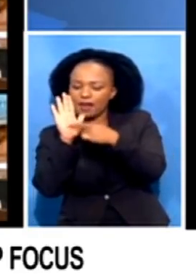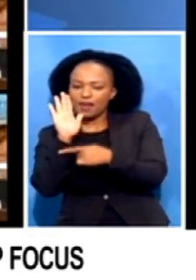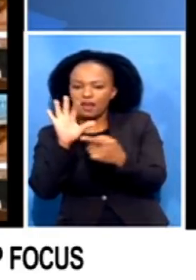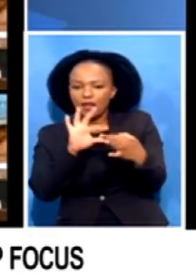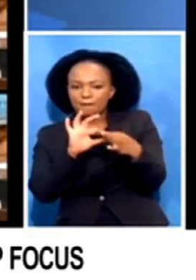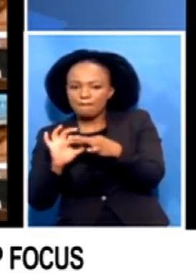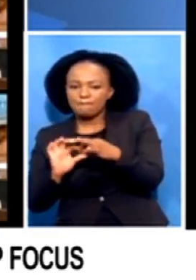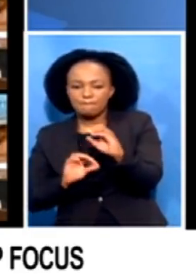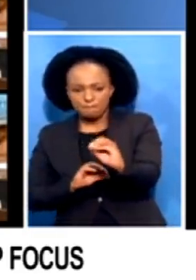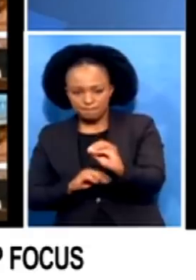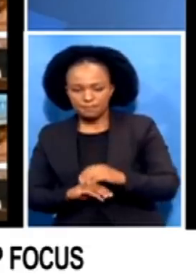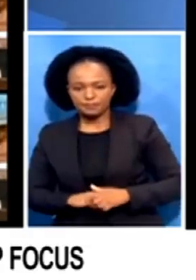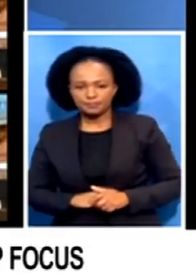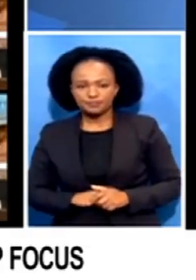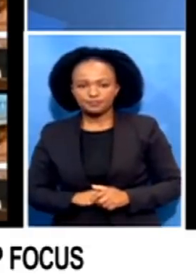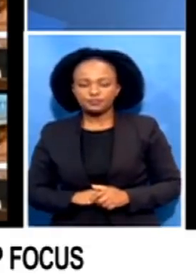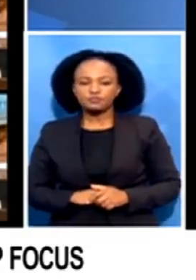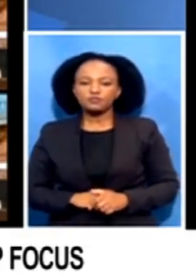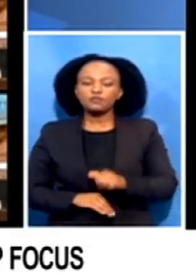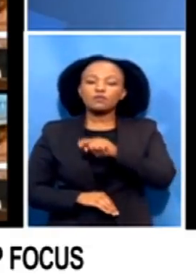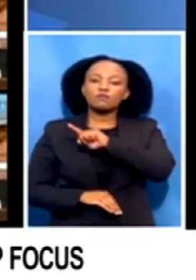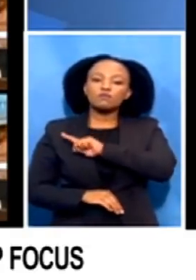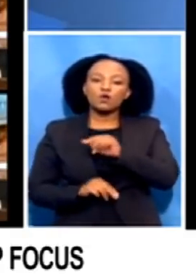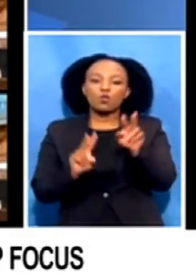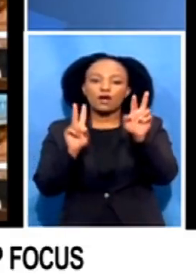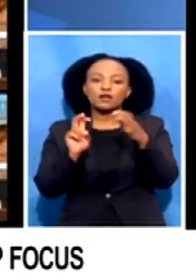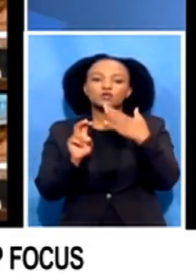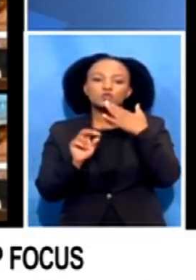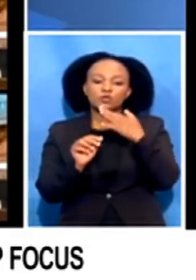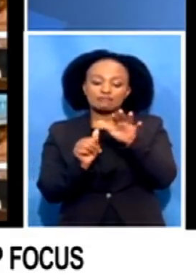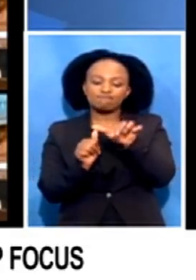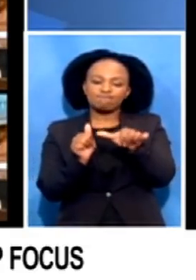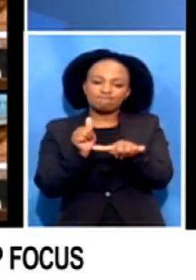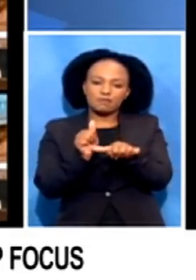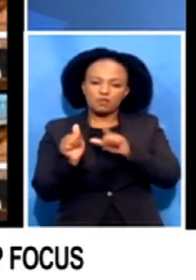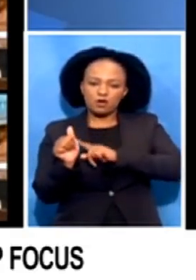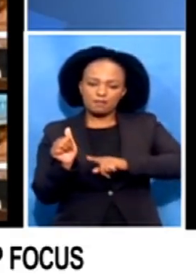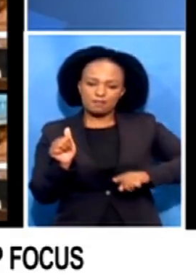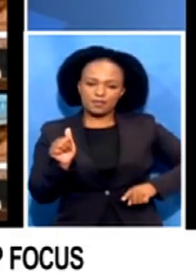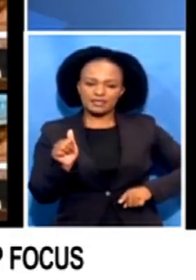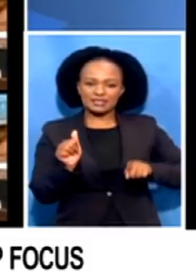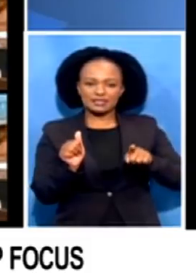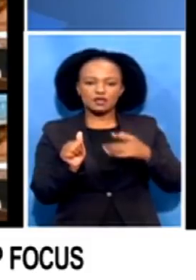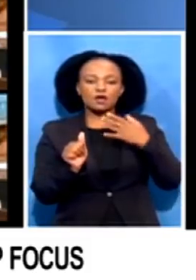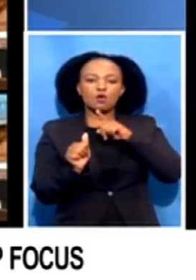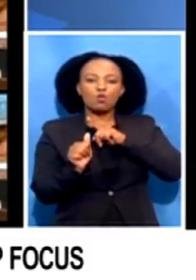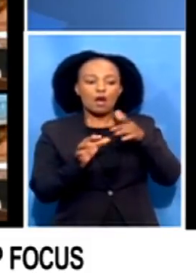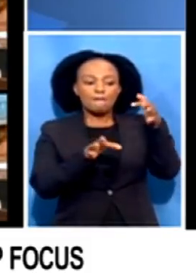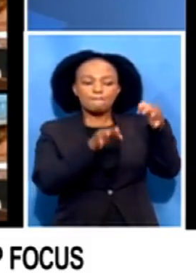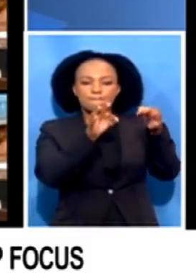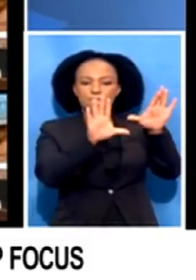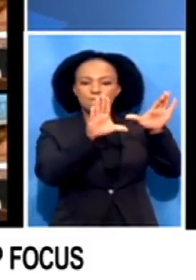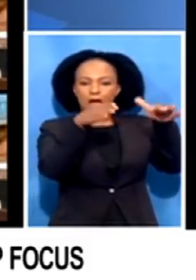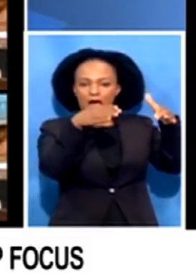issue of the deputy president, and because this is not a party political funding issue, there's been an analysis that